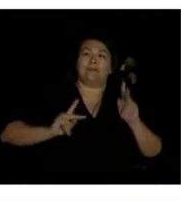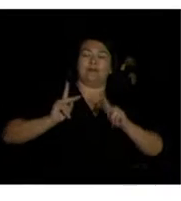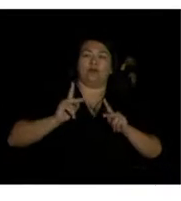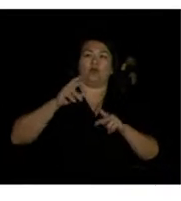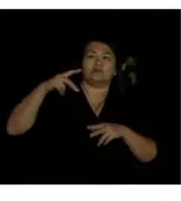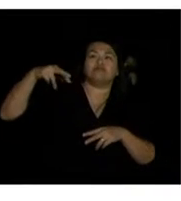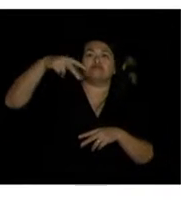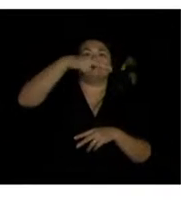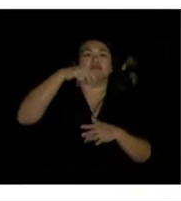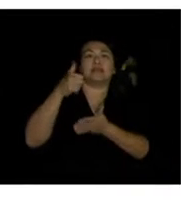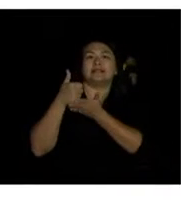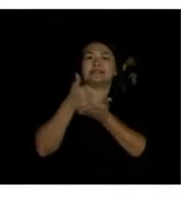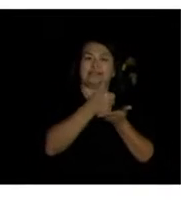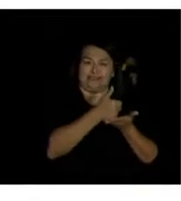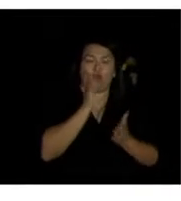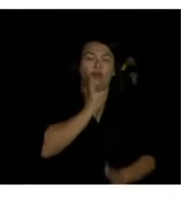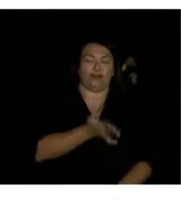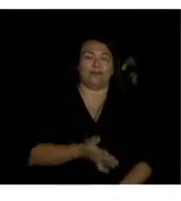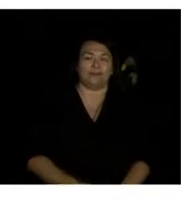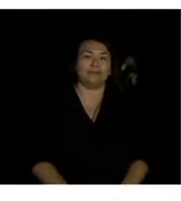to assist you.